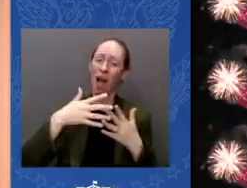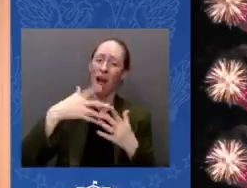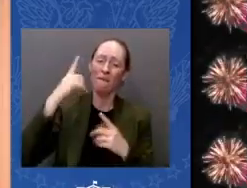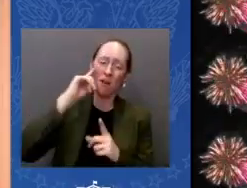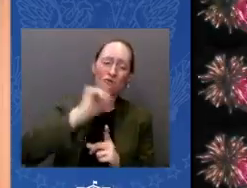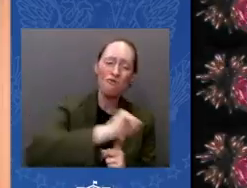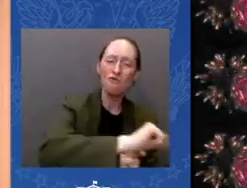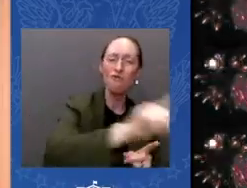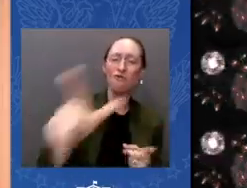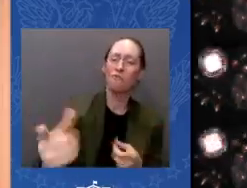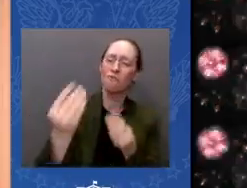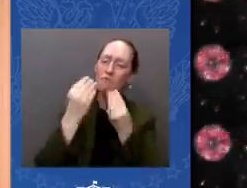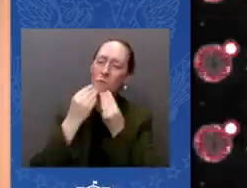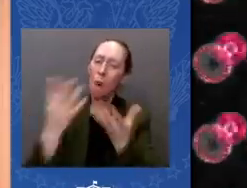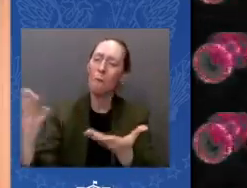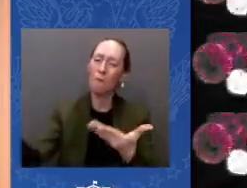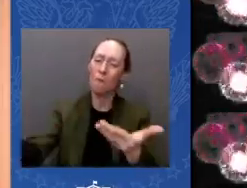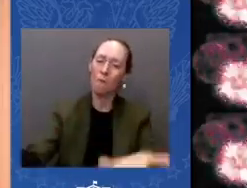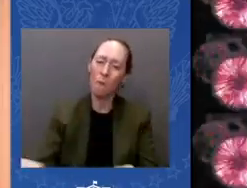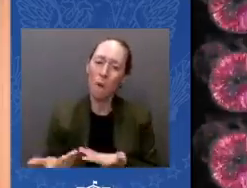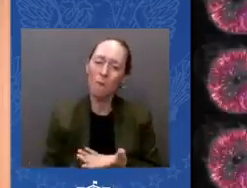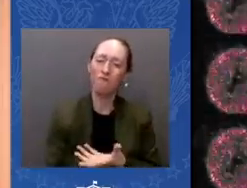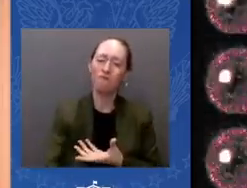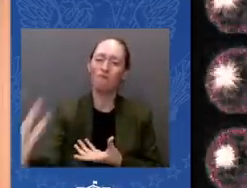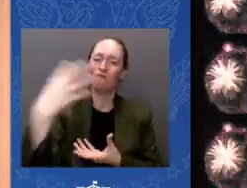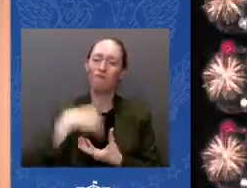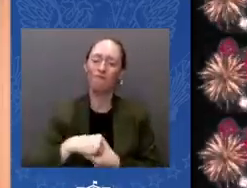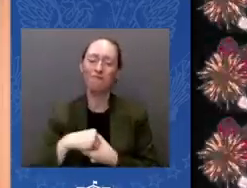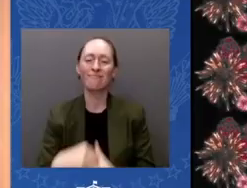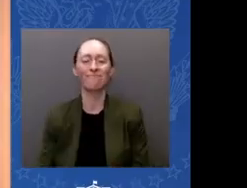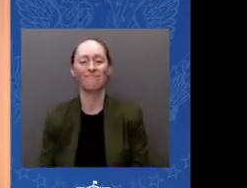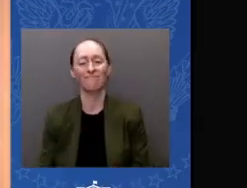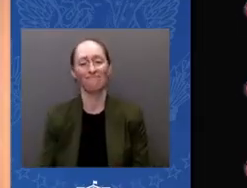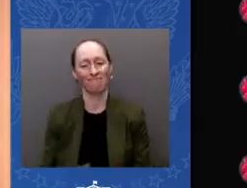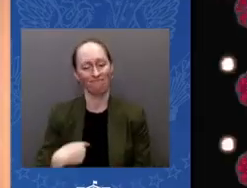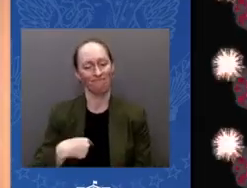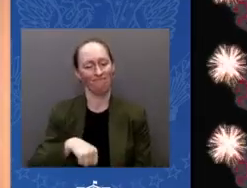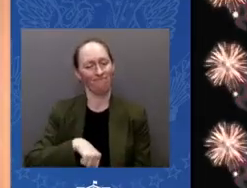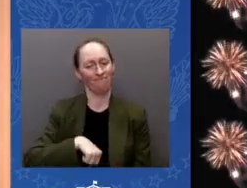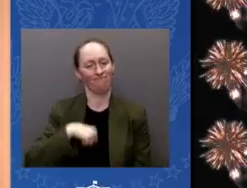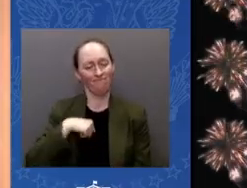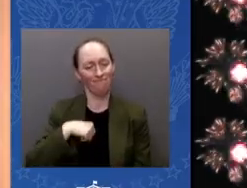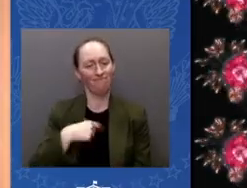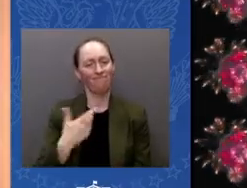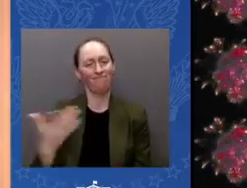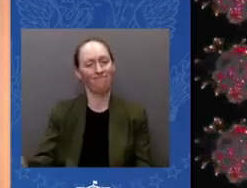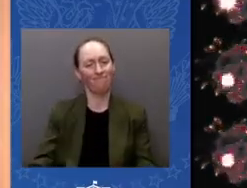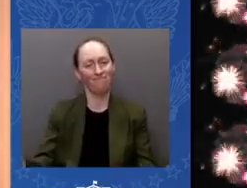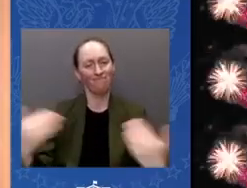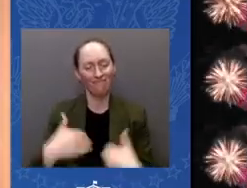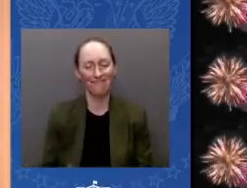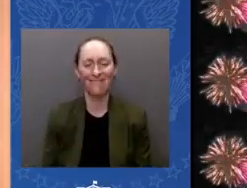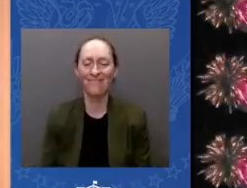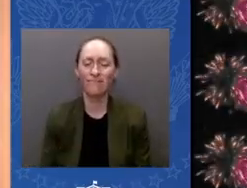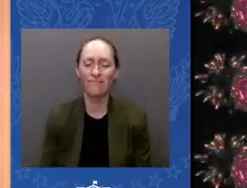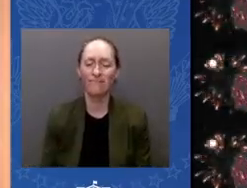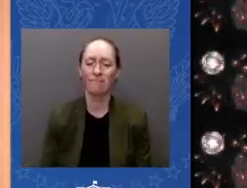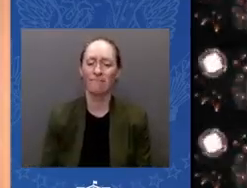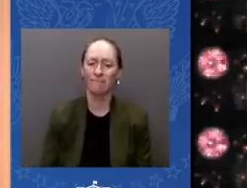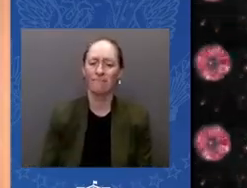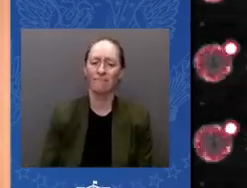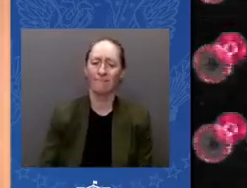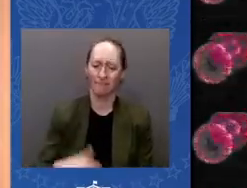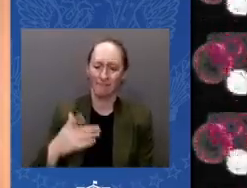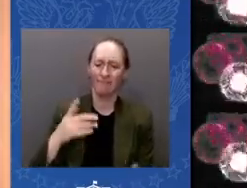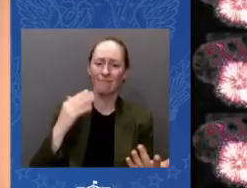of community, and remember, from darkness there's power in the gathering of light. You know, we just have to remember who we are.